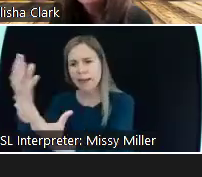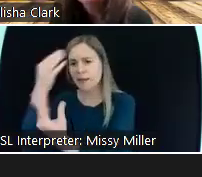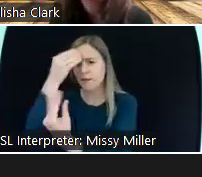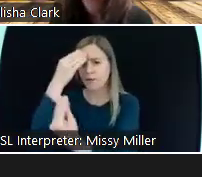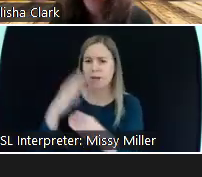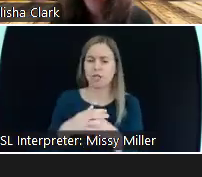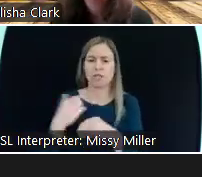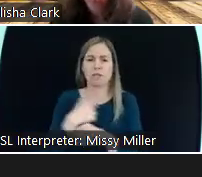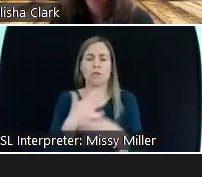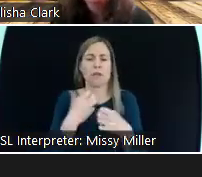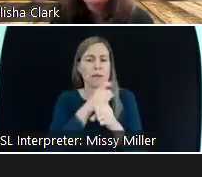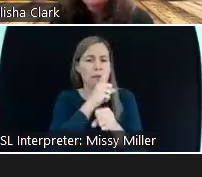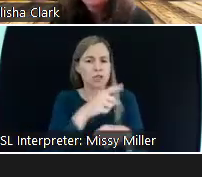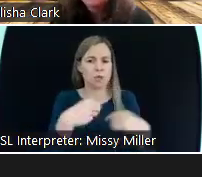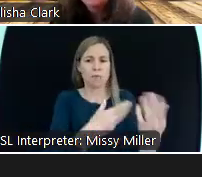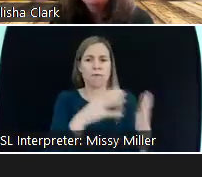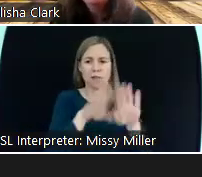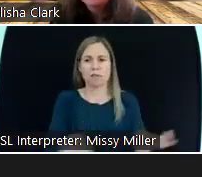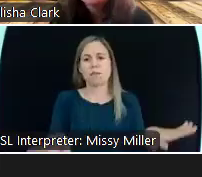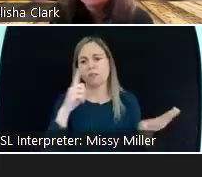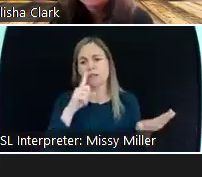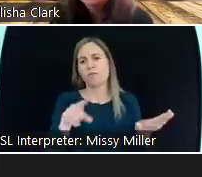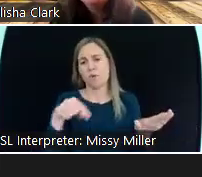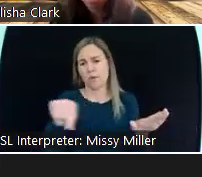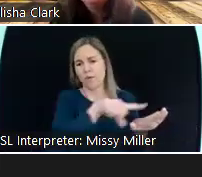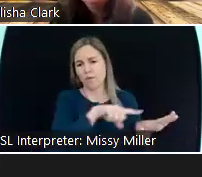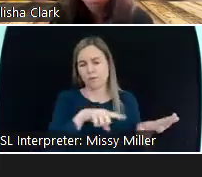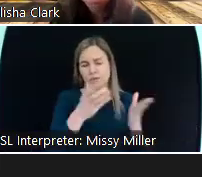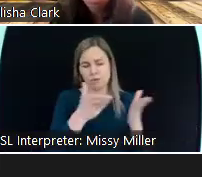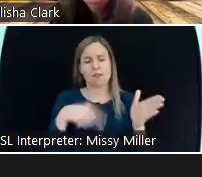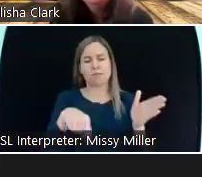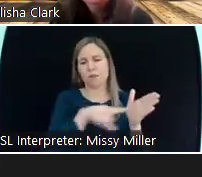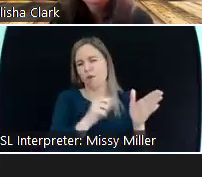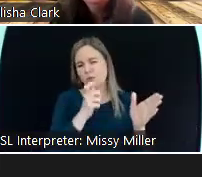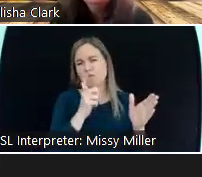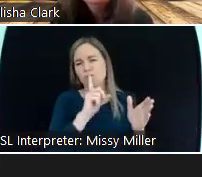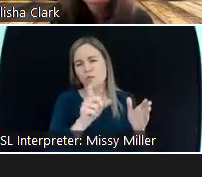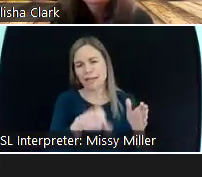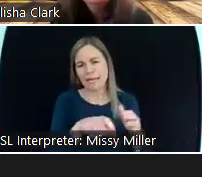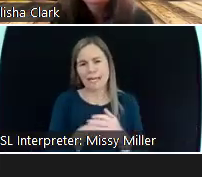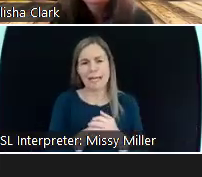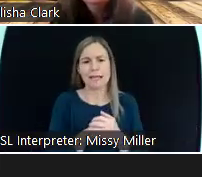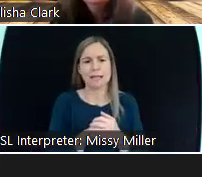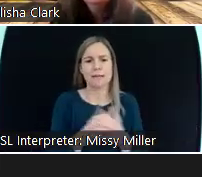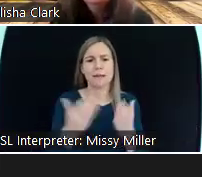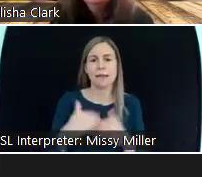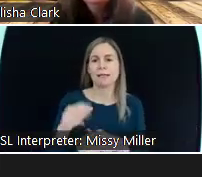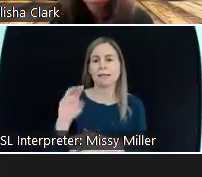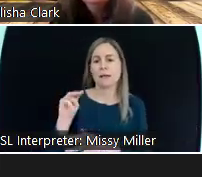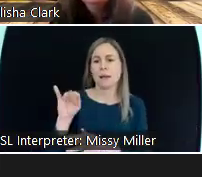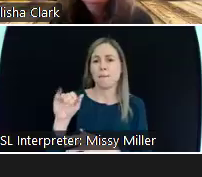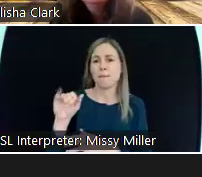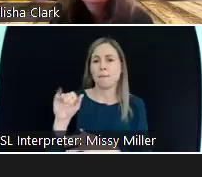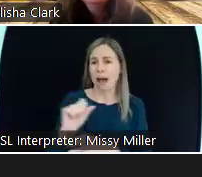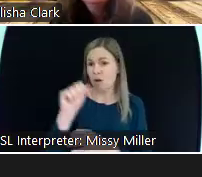we're getting services to our children that truly need it. This question is from Maya. Are there any specific